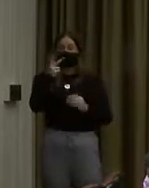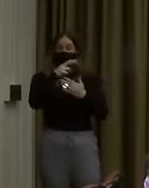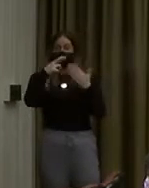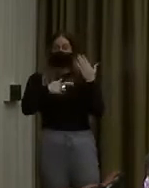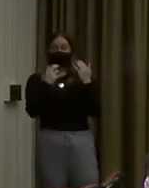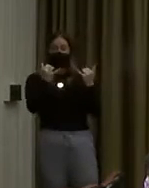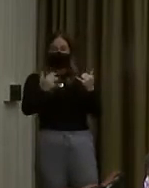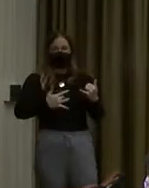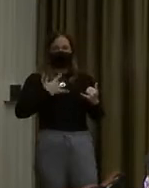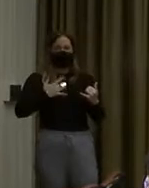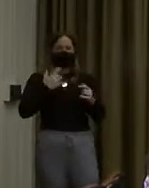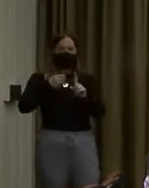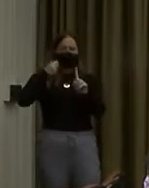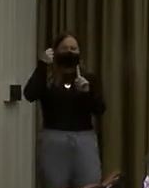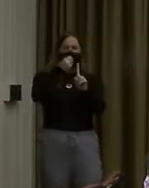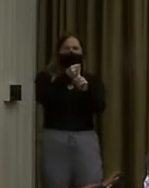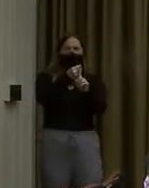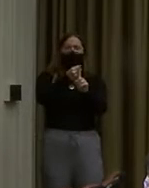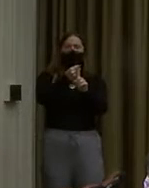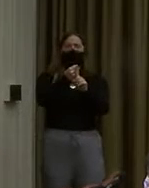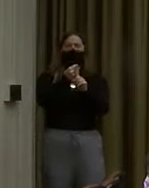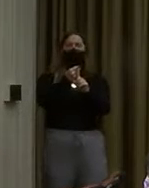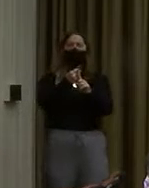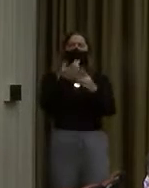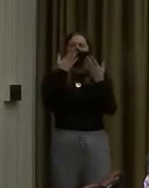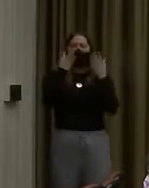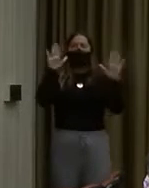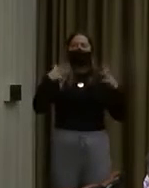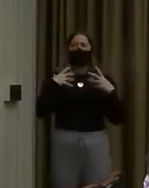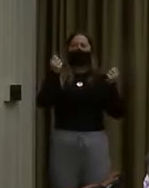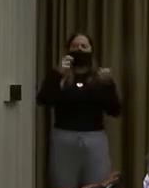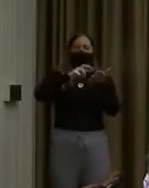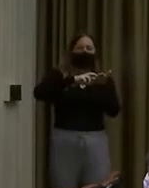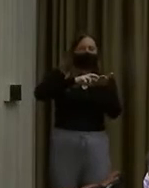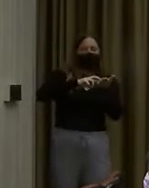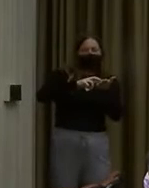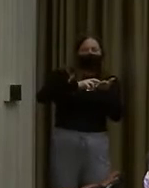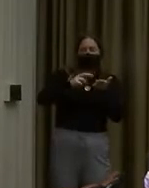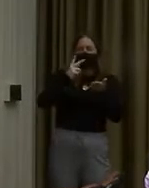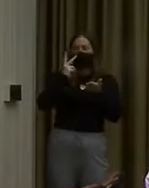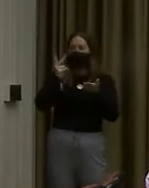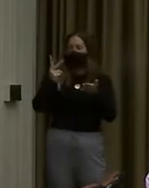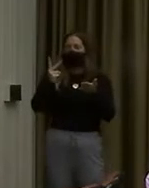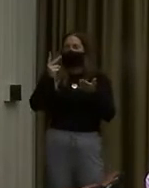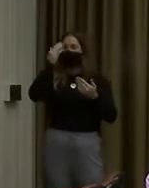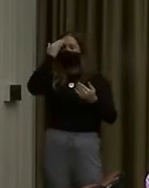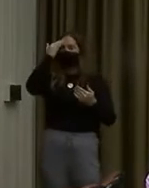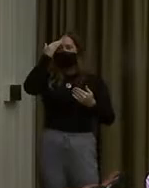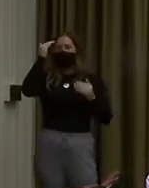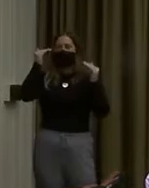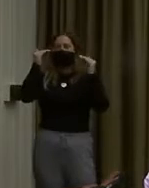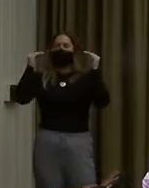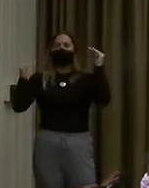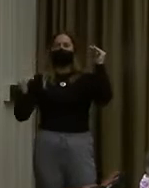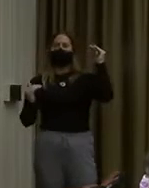today. We can feel the effect. Through public health research, through epigenetic research, we know that inequality gets under our skin,